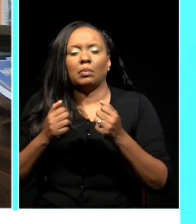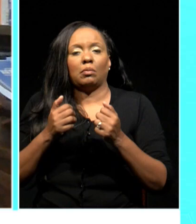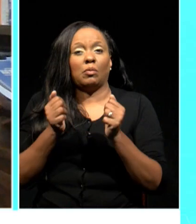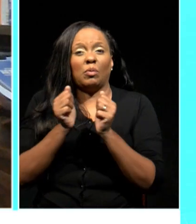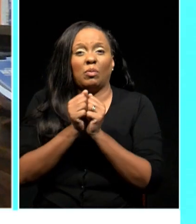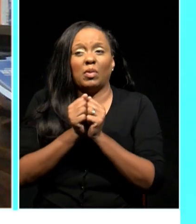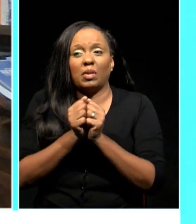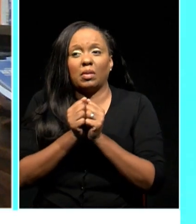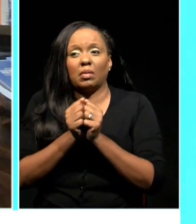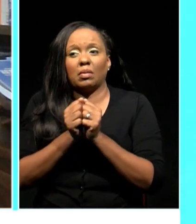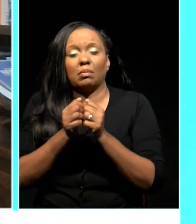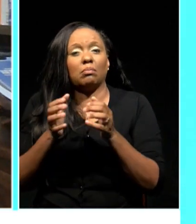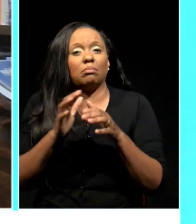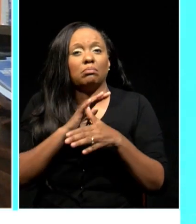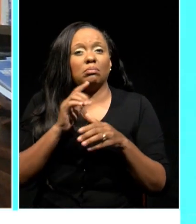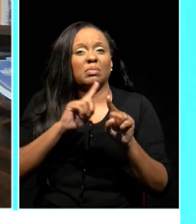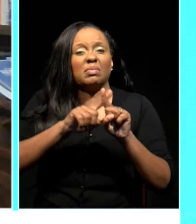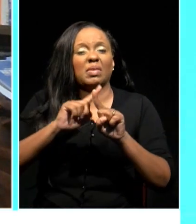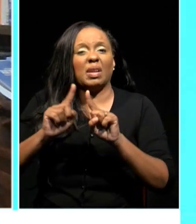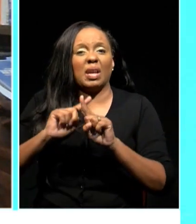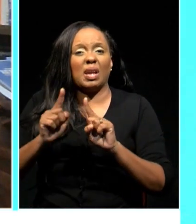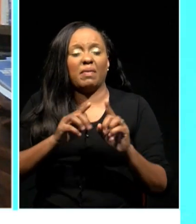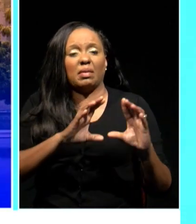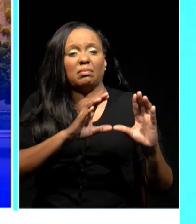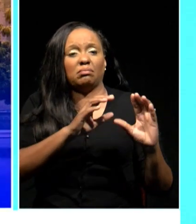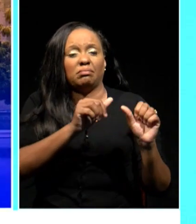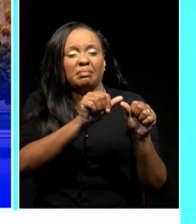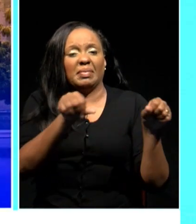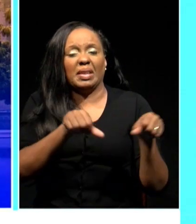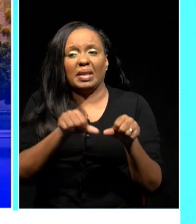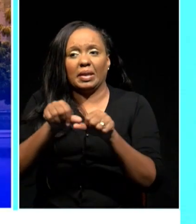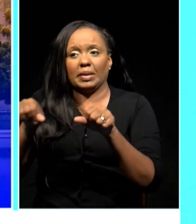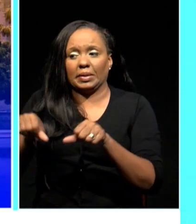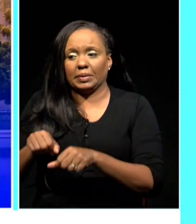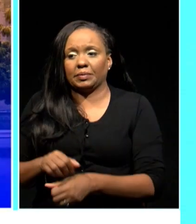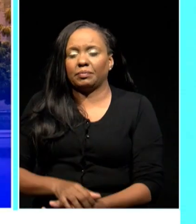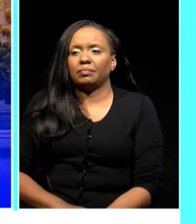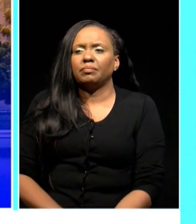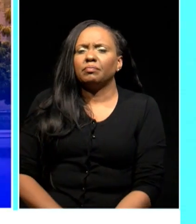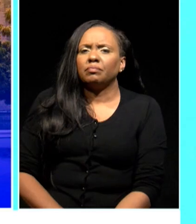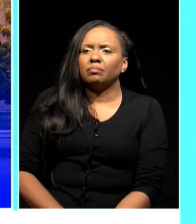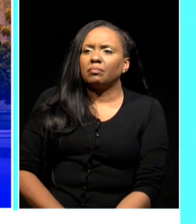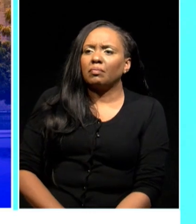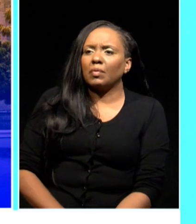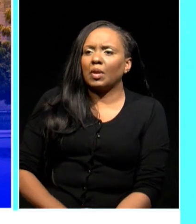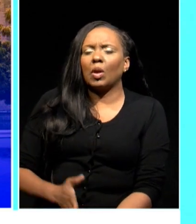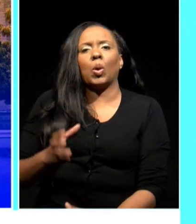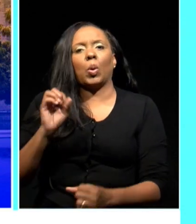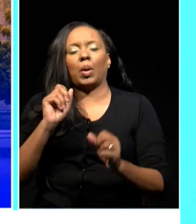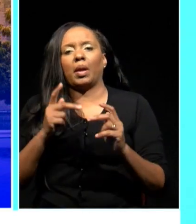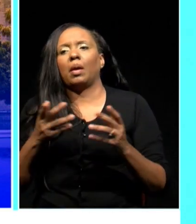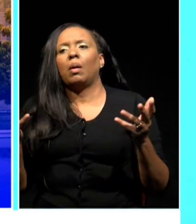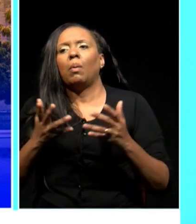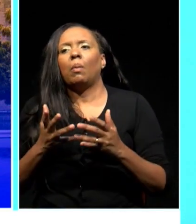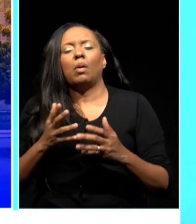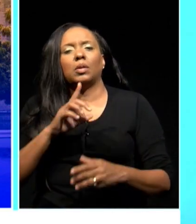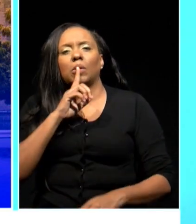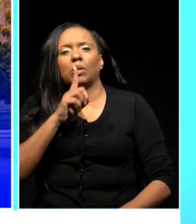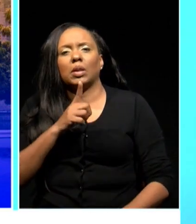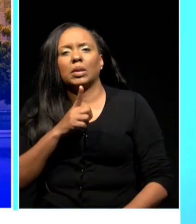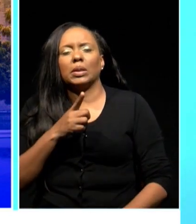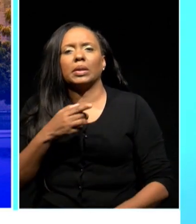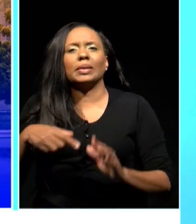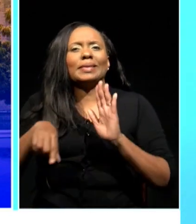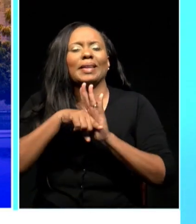but in almost every single constituency in this country. Would you say that that's one of the low lights? So let's start looking at the low lights. Is that the low light for you?